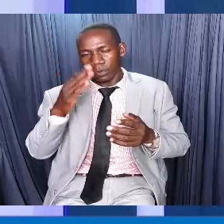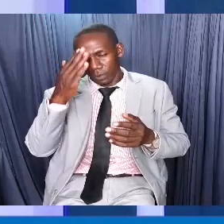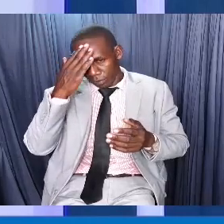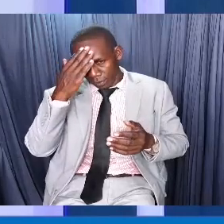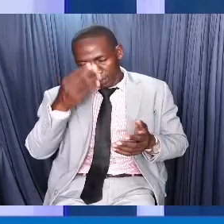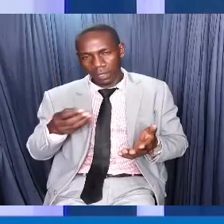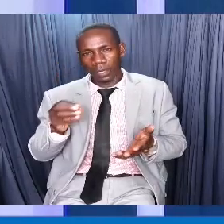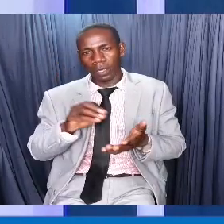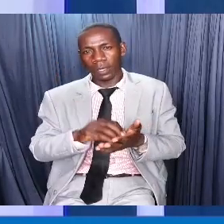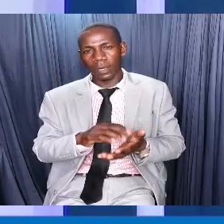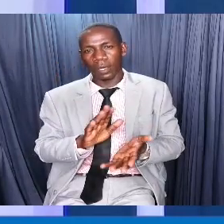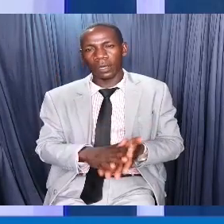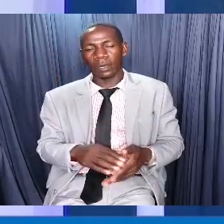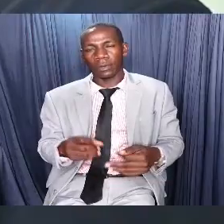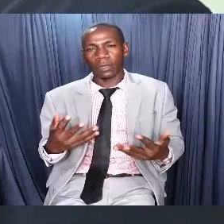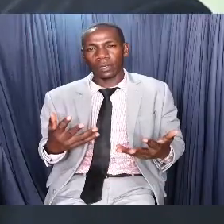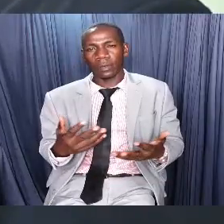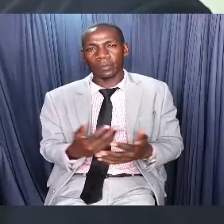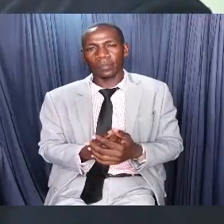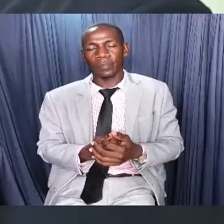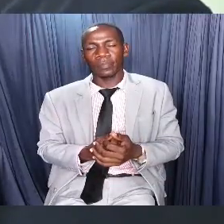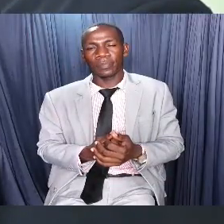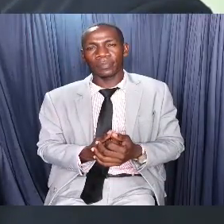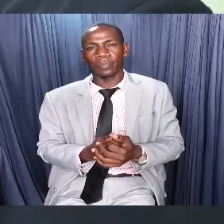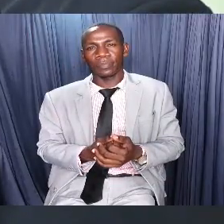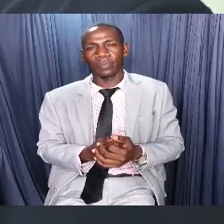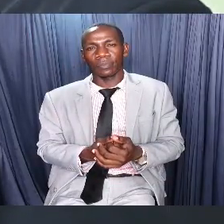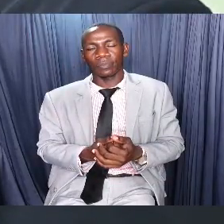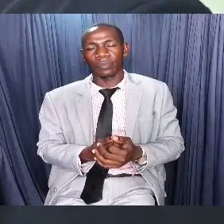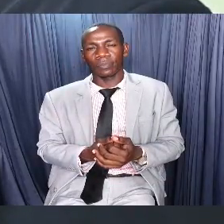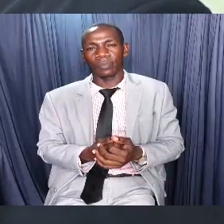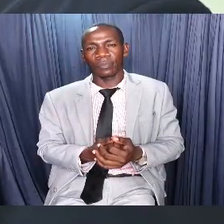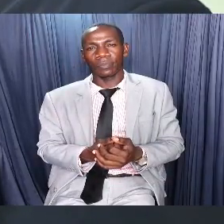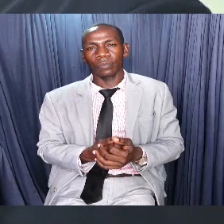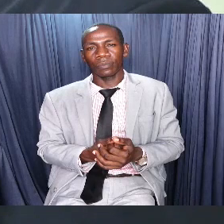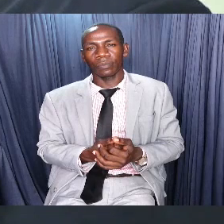humility again. Hallelujah. Hallelujah.